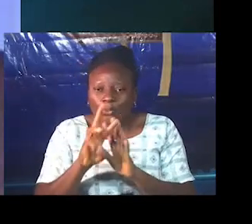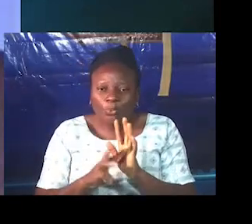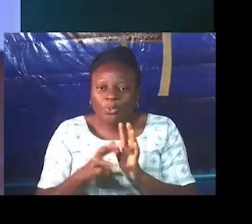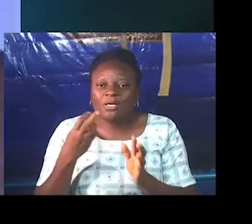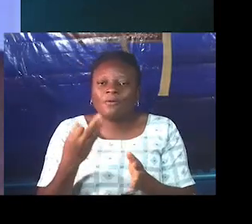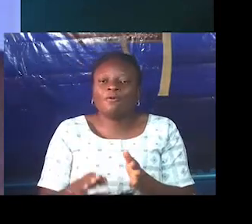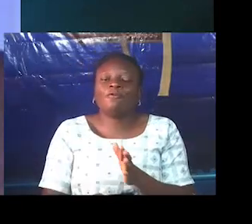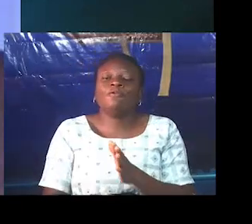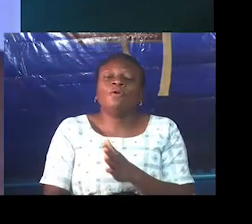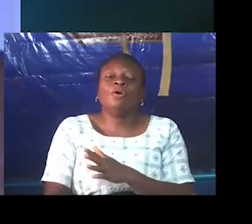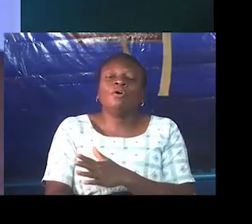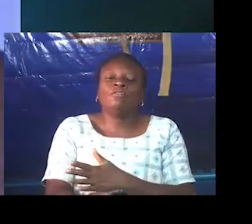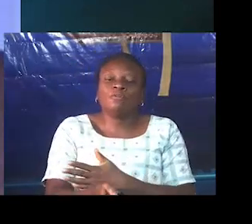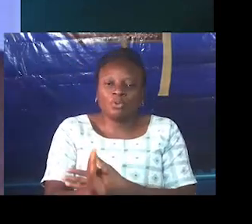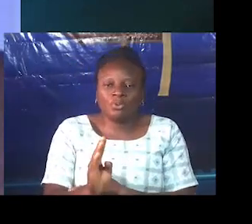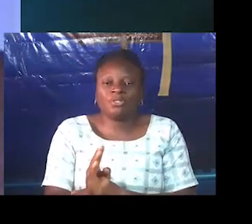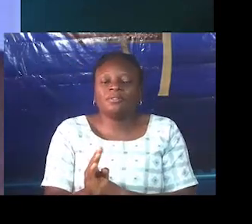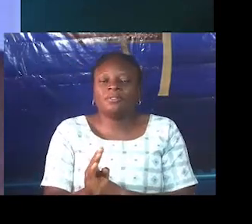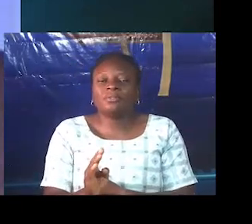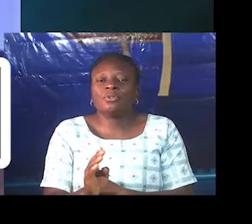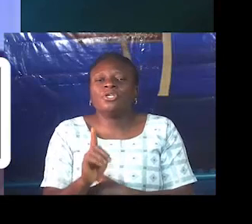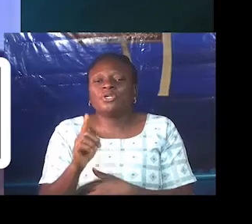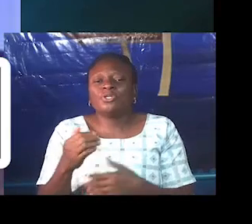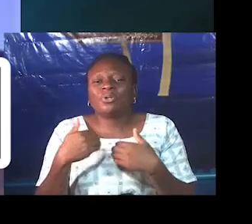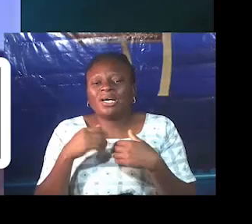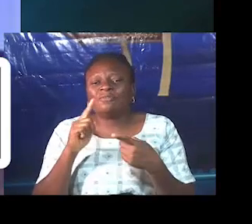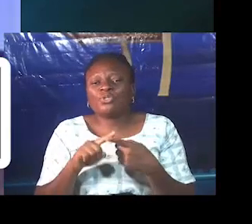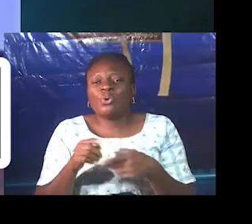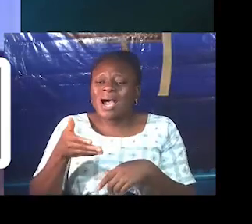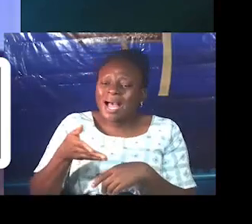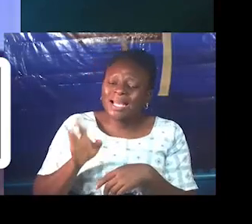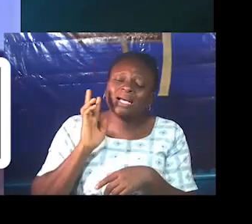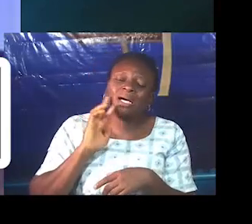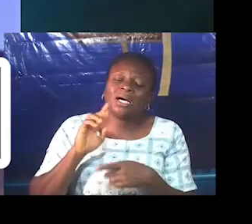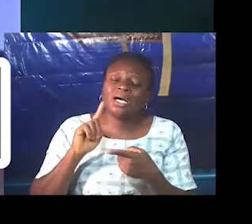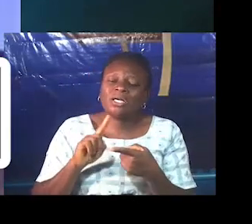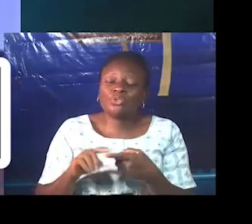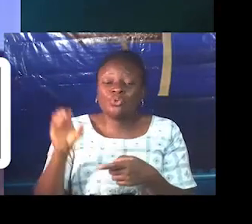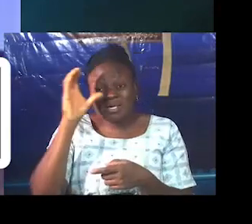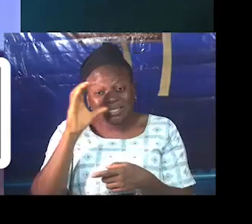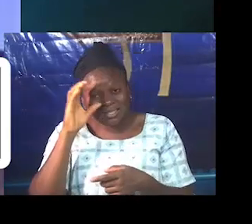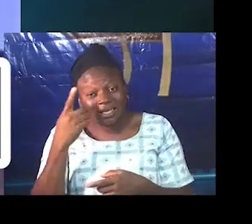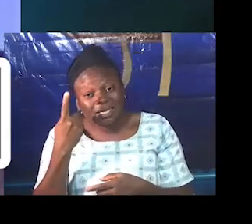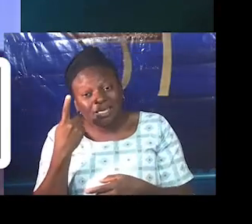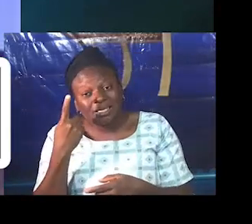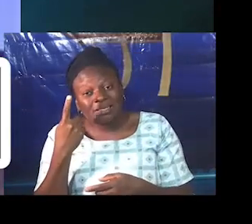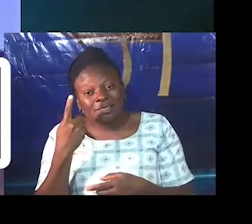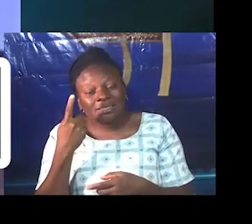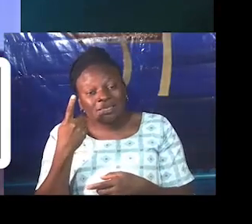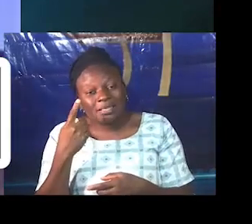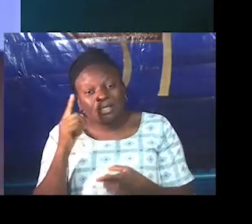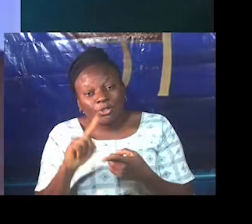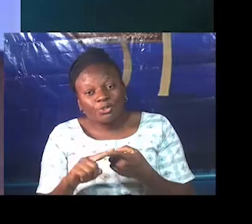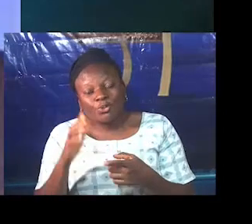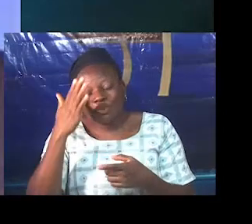pray. Allow her to take her time to seek the face of God and understand what the will of God, you know, for her life